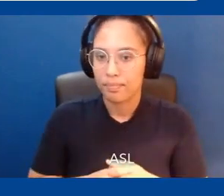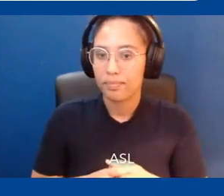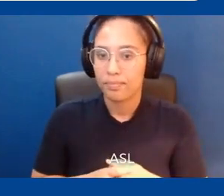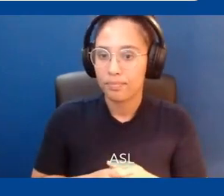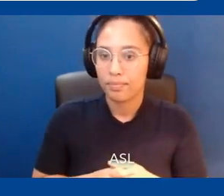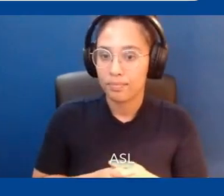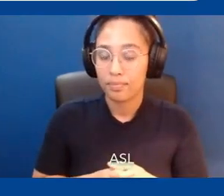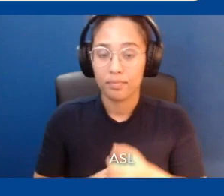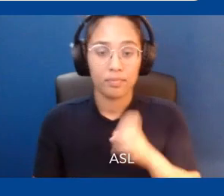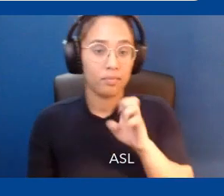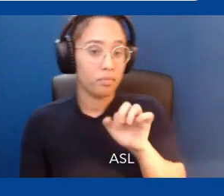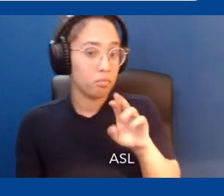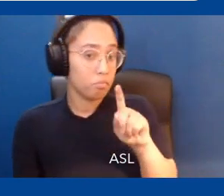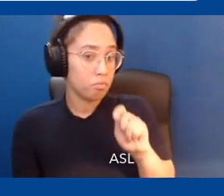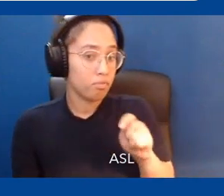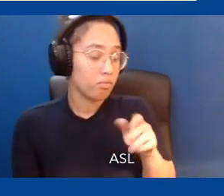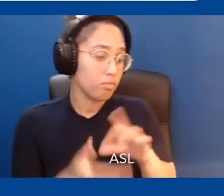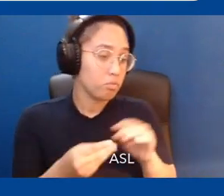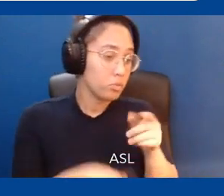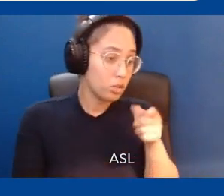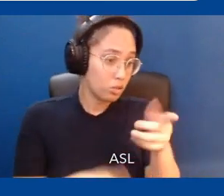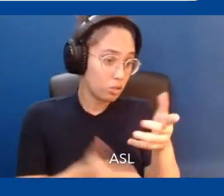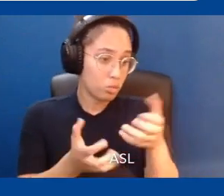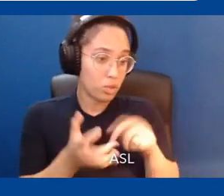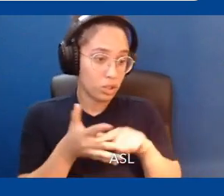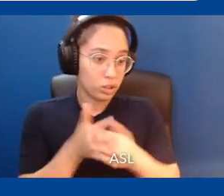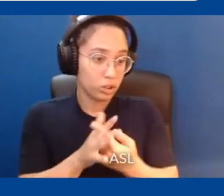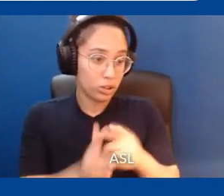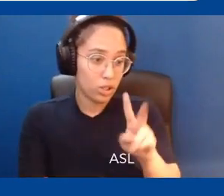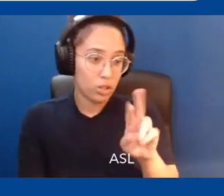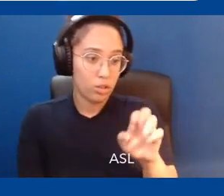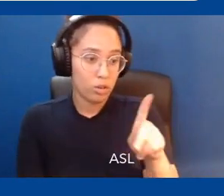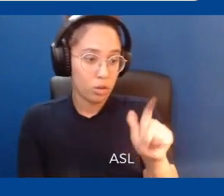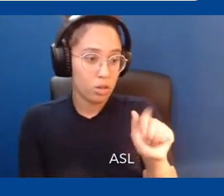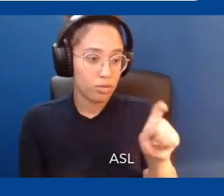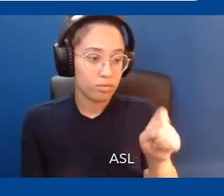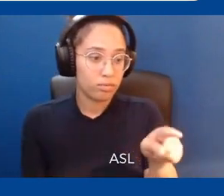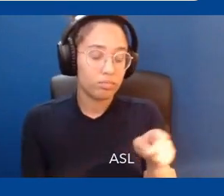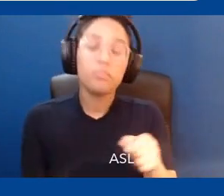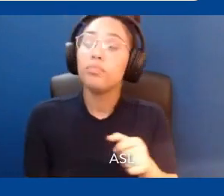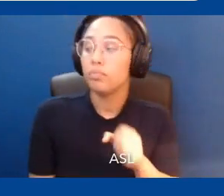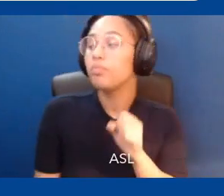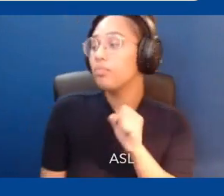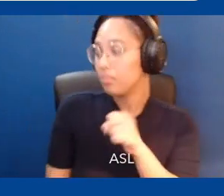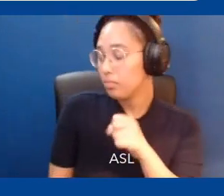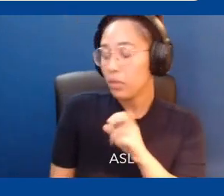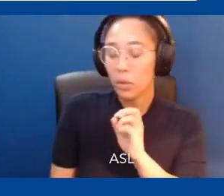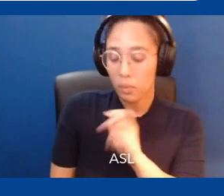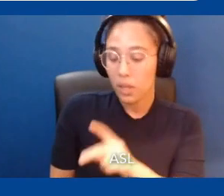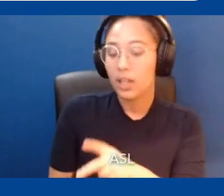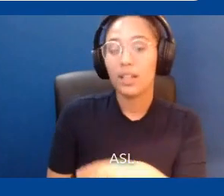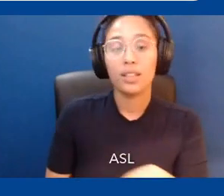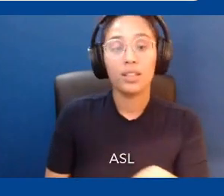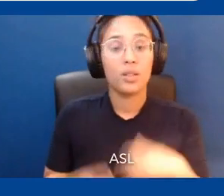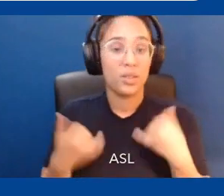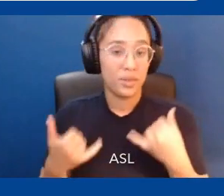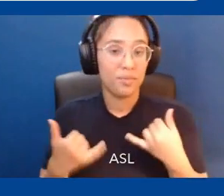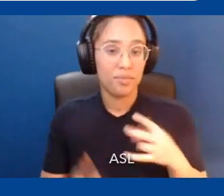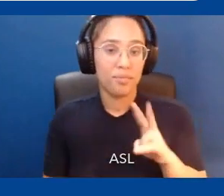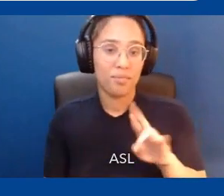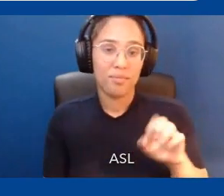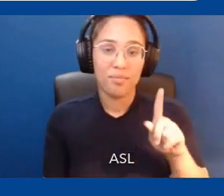Veronika, you want to start? All right. This is Veronika speaking. So yeah, from the